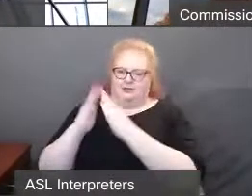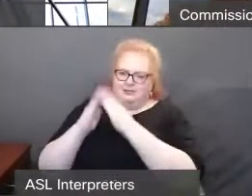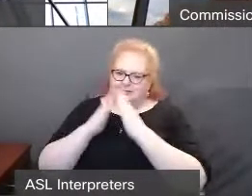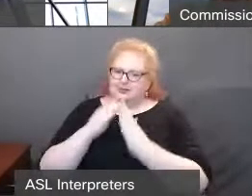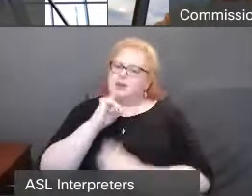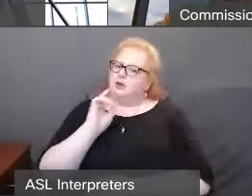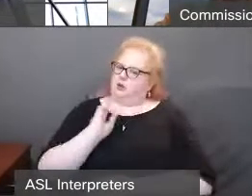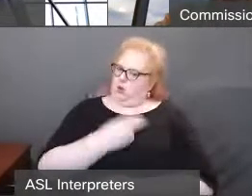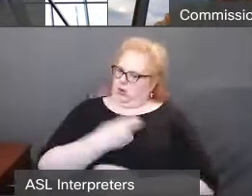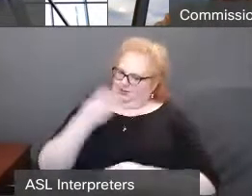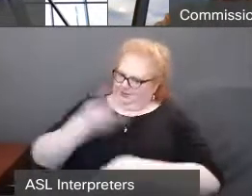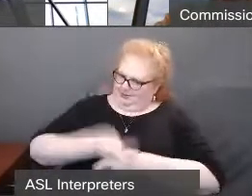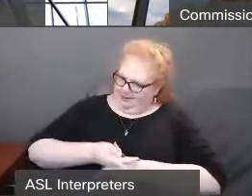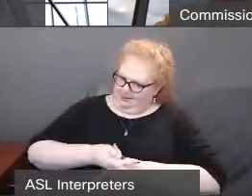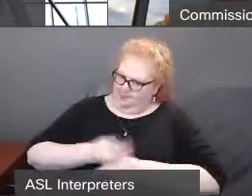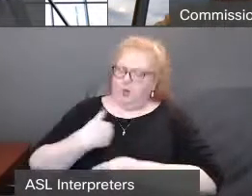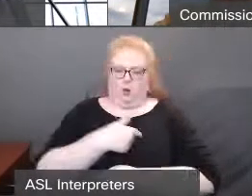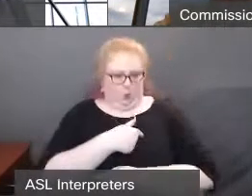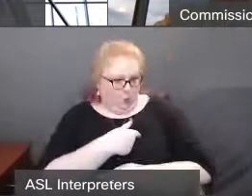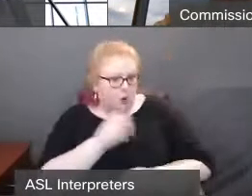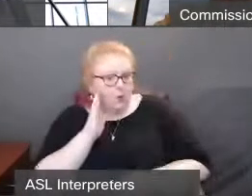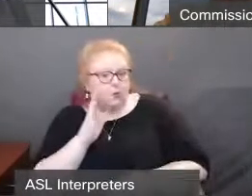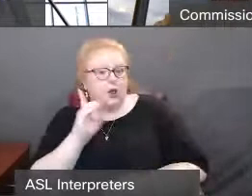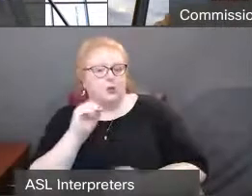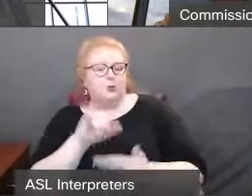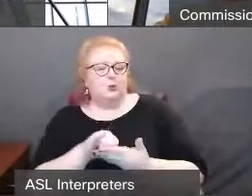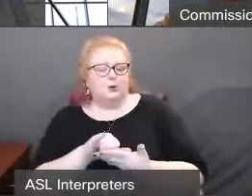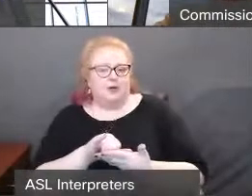have to keep. We're going to do that.